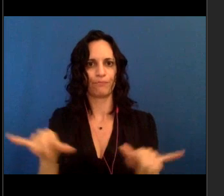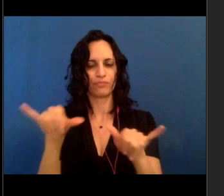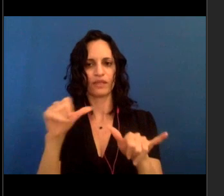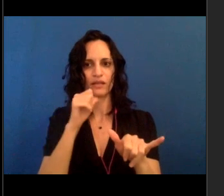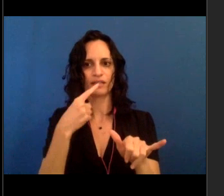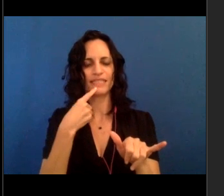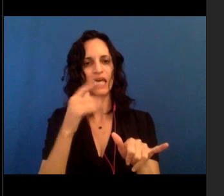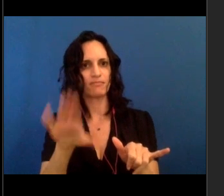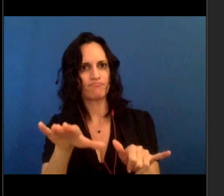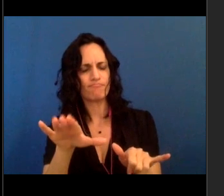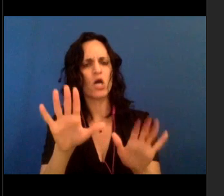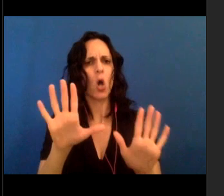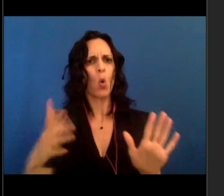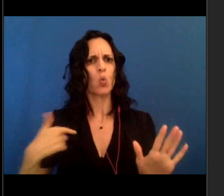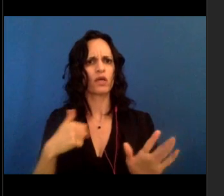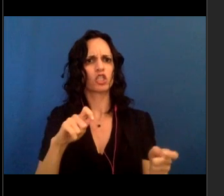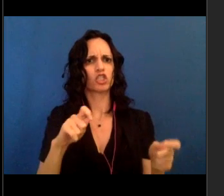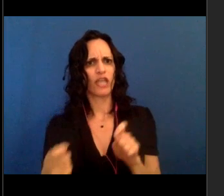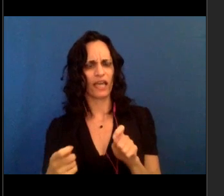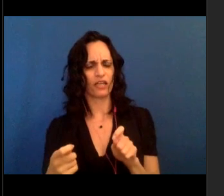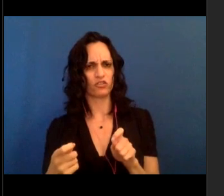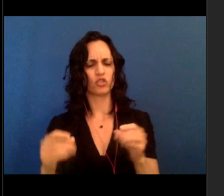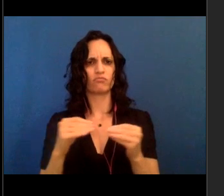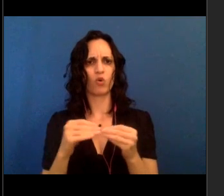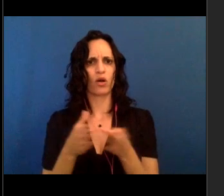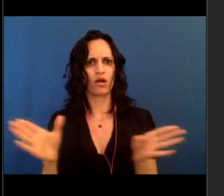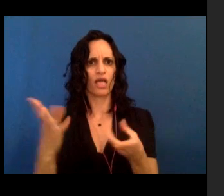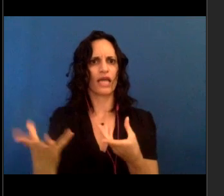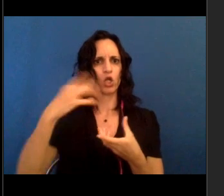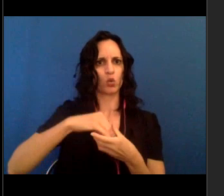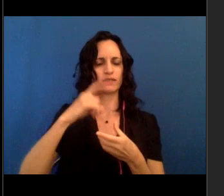going to change so that the space is inclusive for everyone.